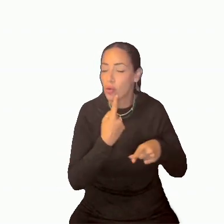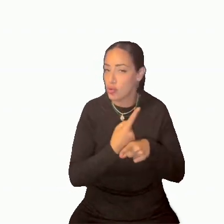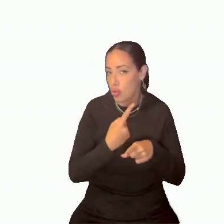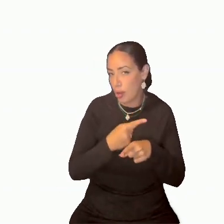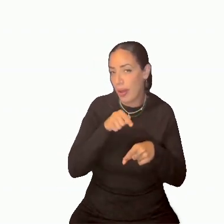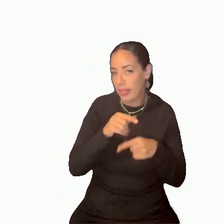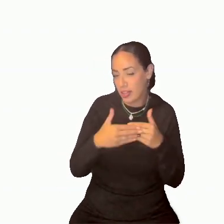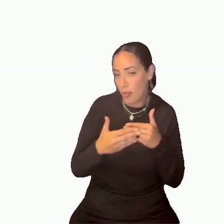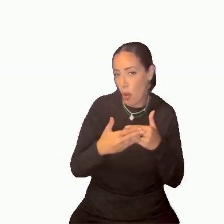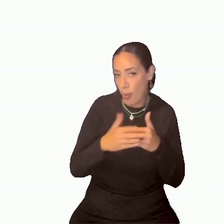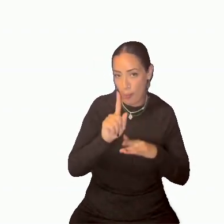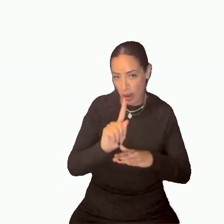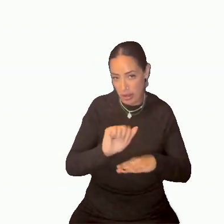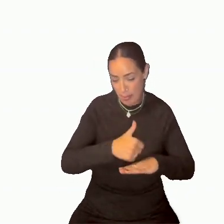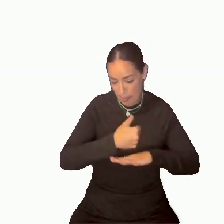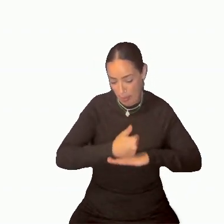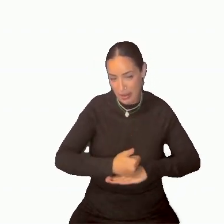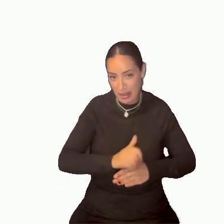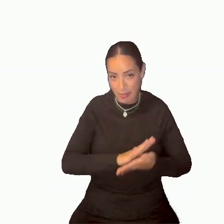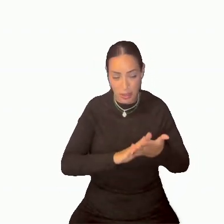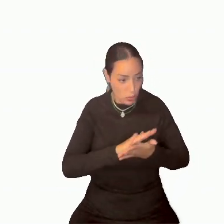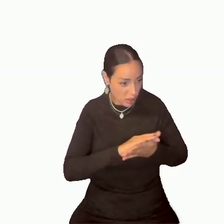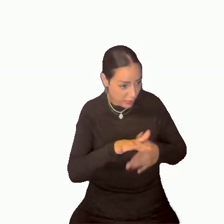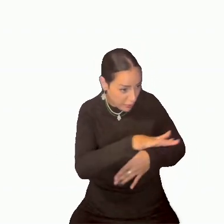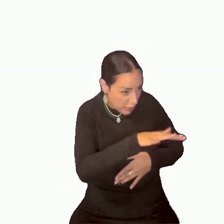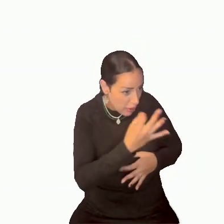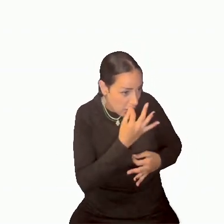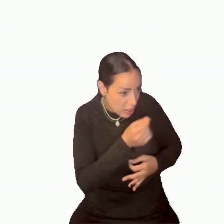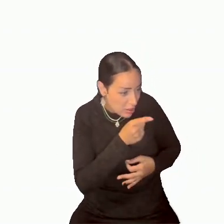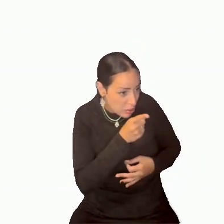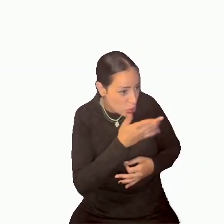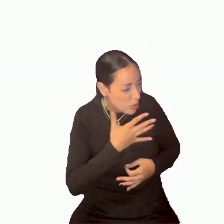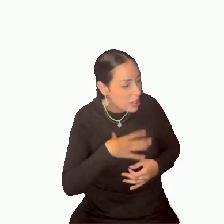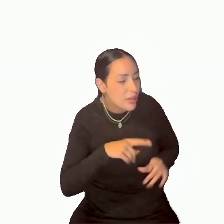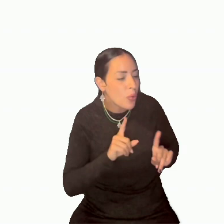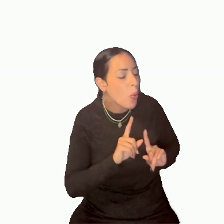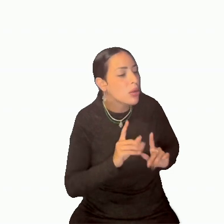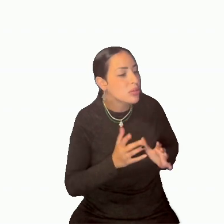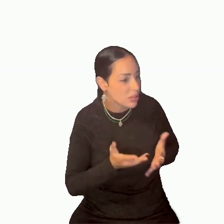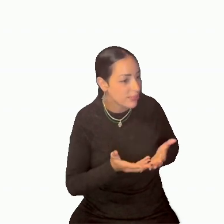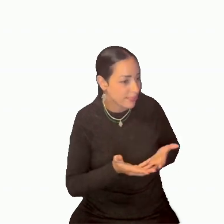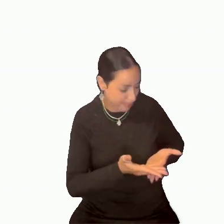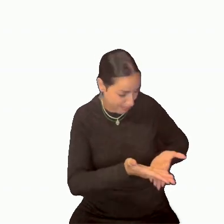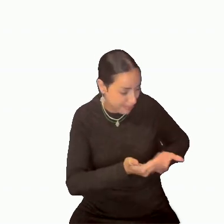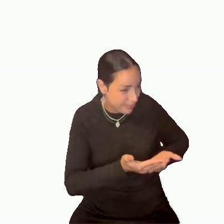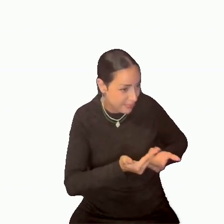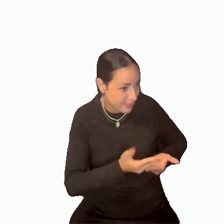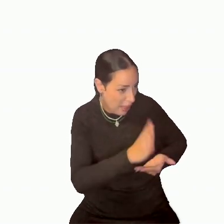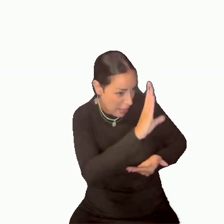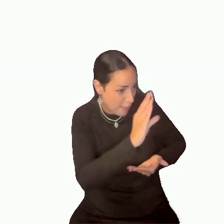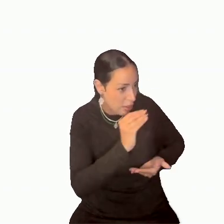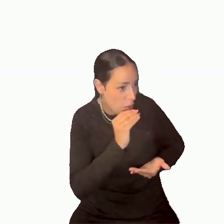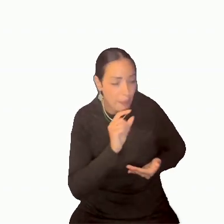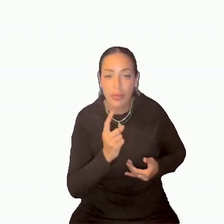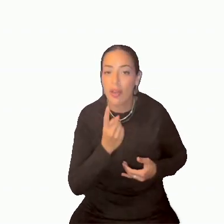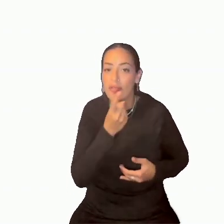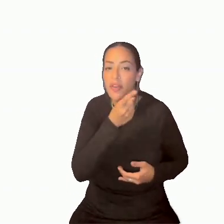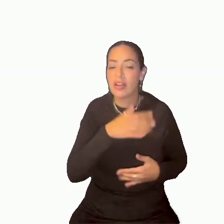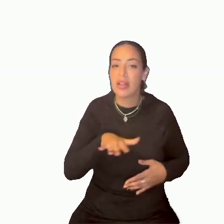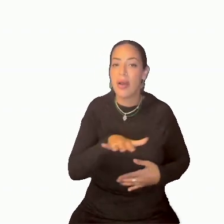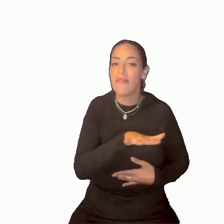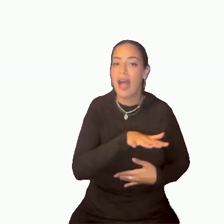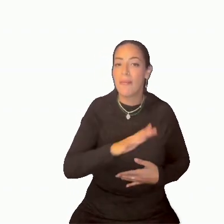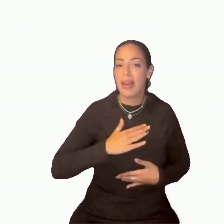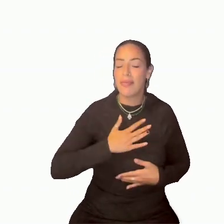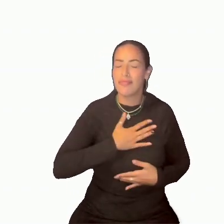but at its very basic level, this means asking a family what they need. I'll always recall the first bereaved family I ever